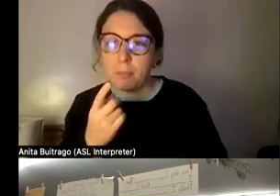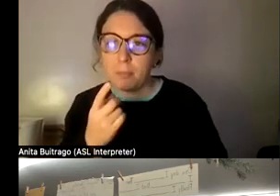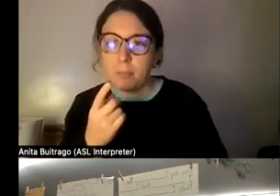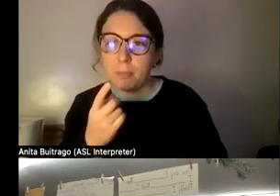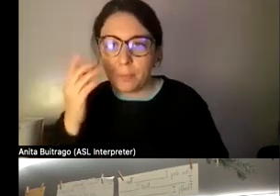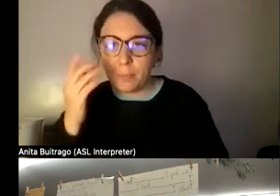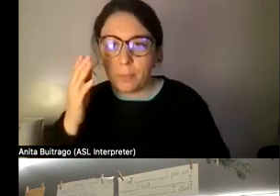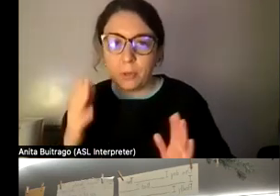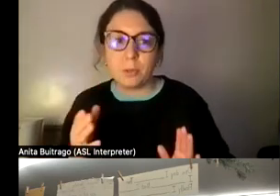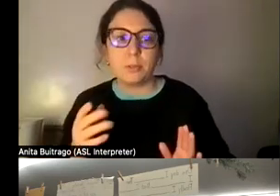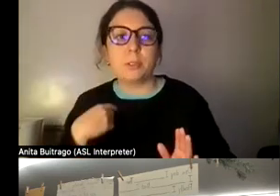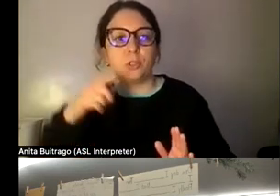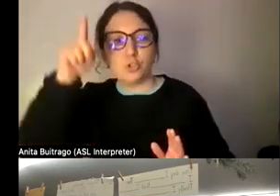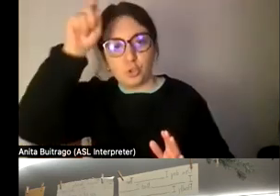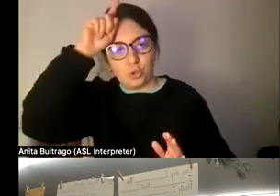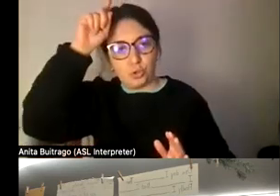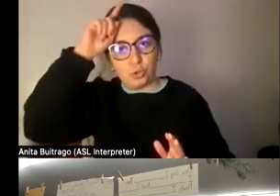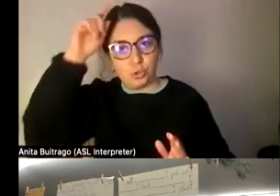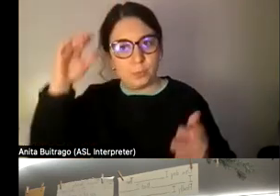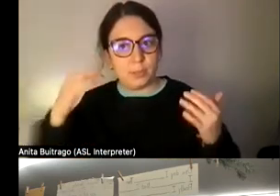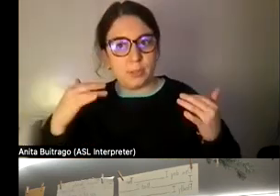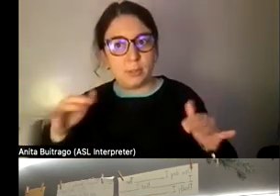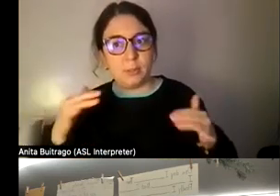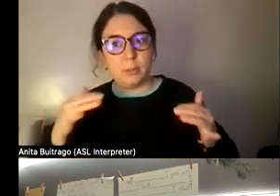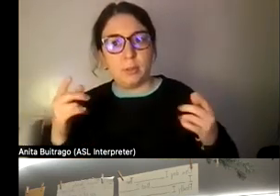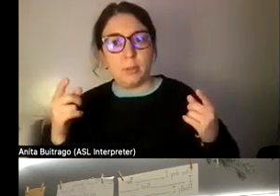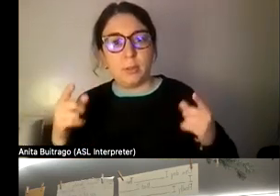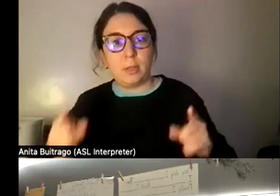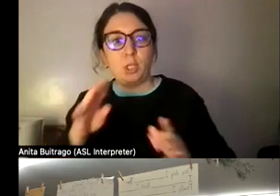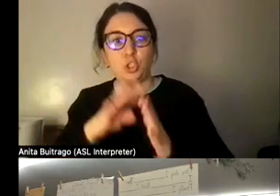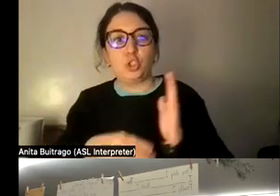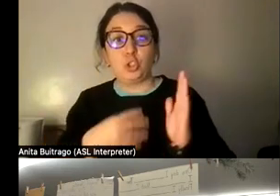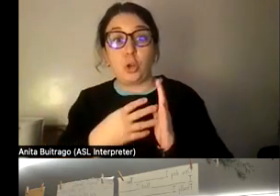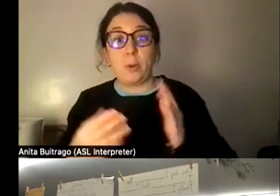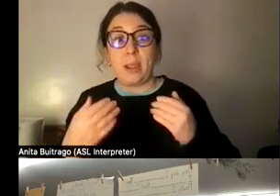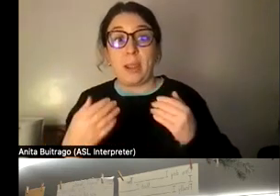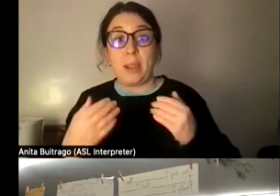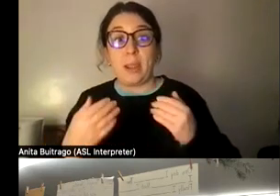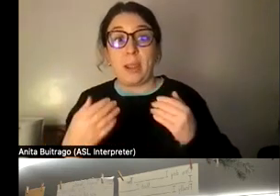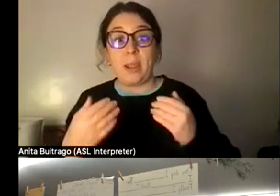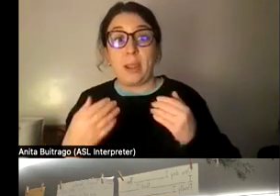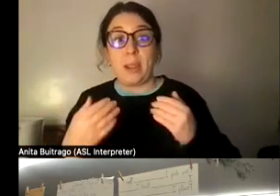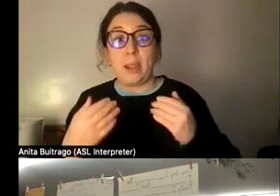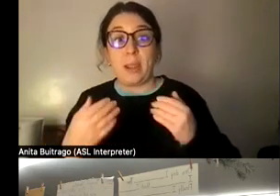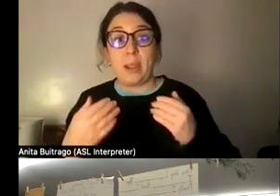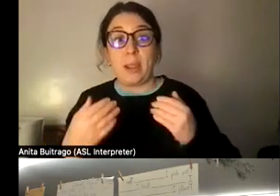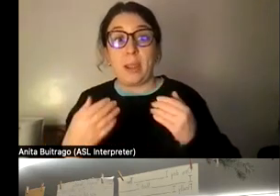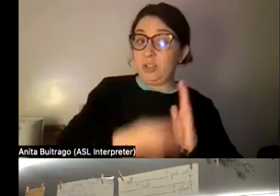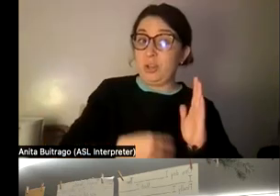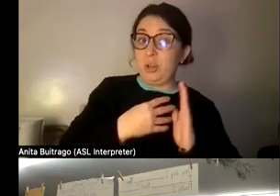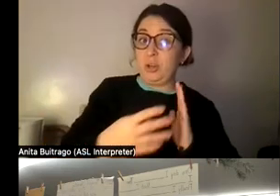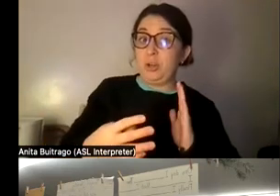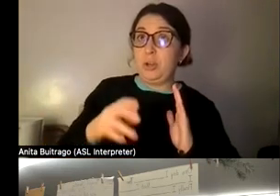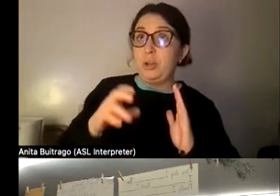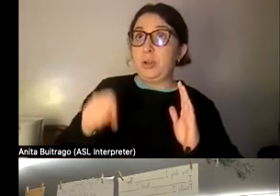a lot, but do we have an English sound chart? I do think we sent one home at the beginning, but we can This, resend this it. is what it And looks this